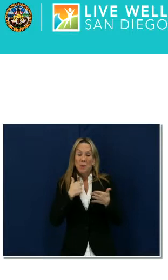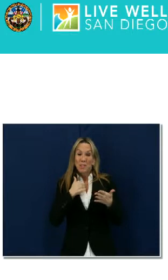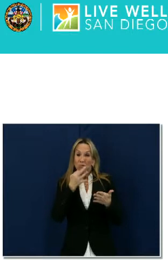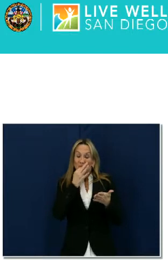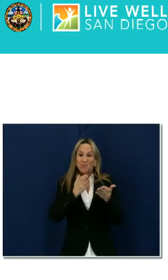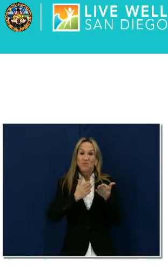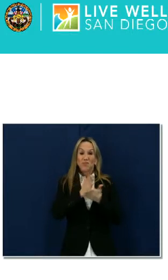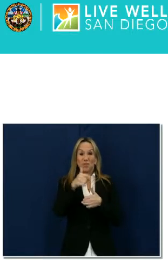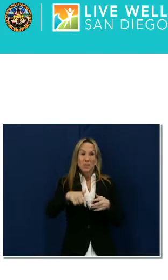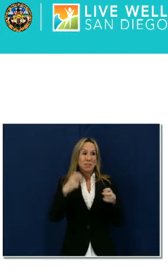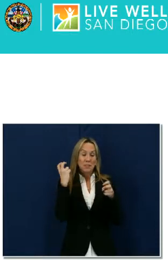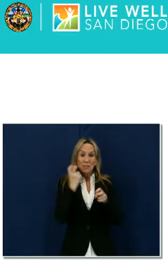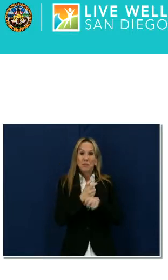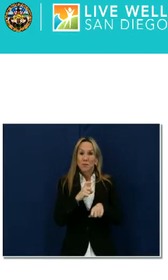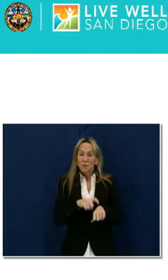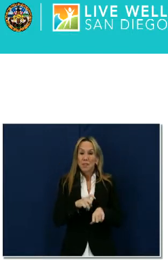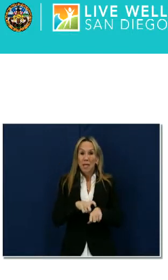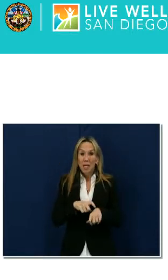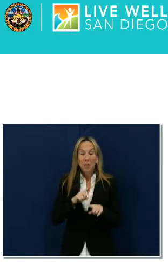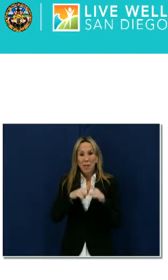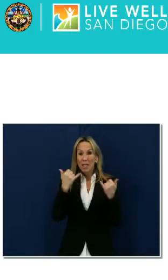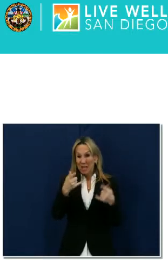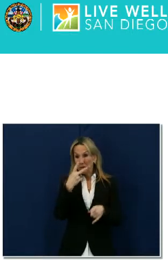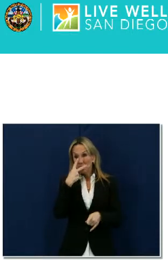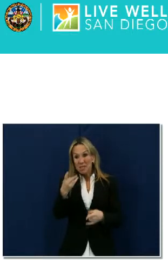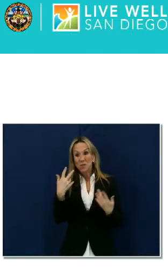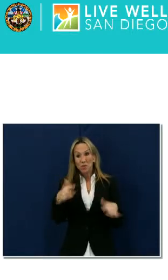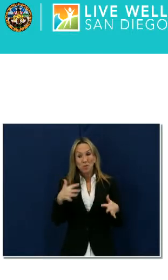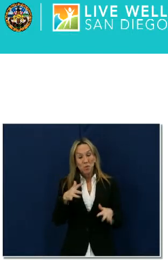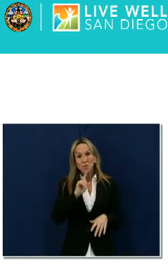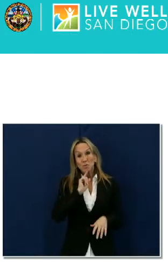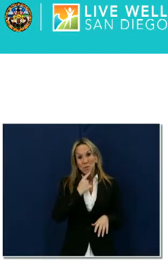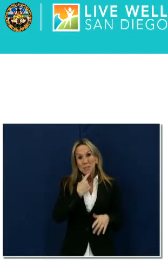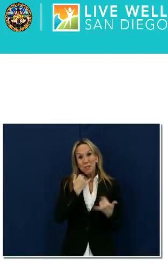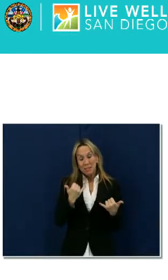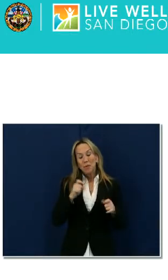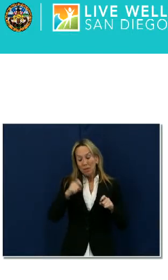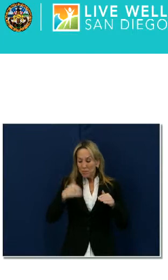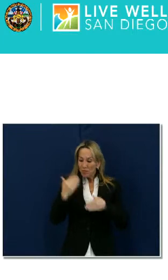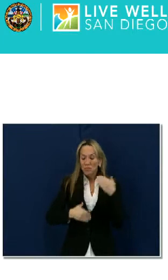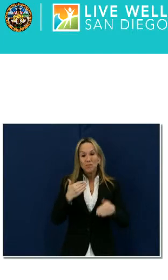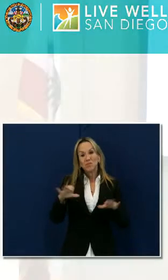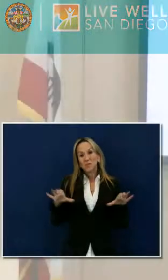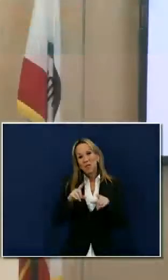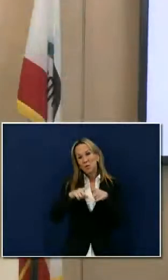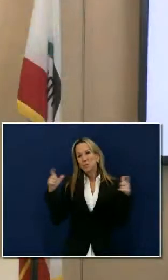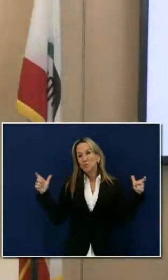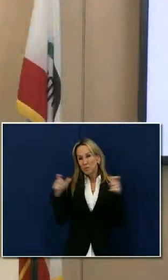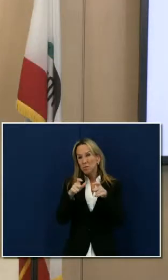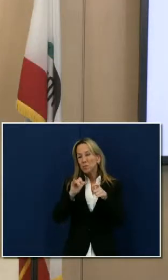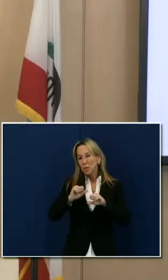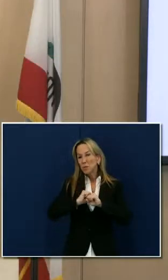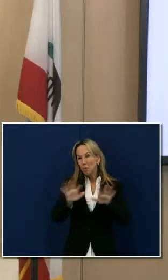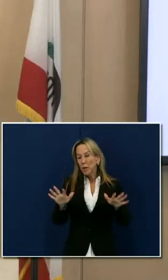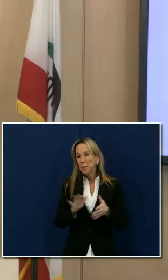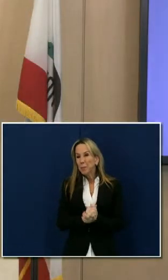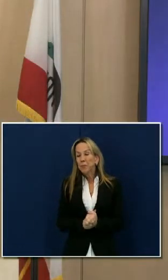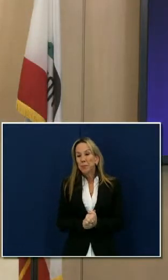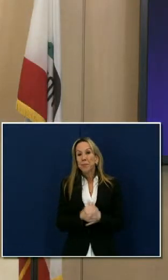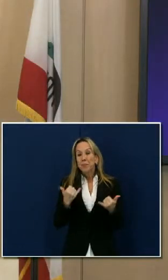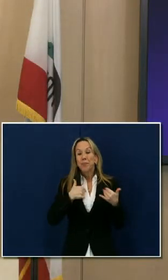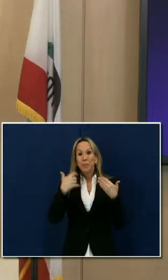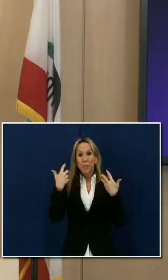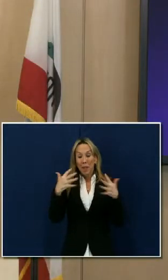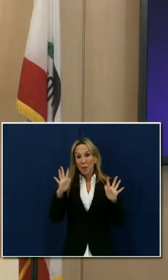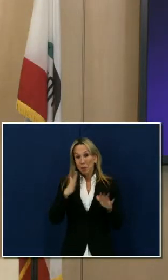period. But this really brings home to us the importance of taking decisive action to try and slow the spread. That concludes my report. I'm now going to